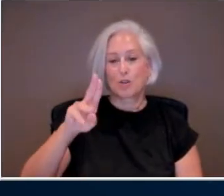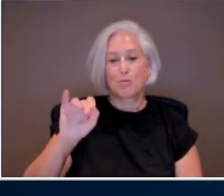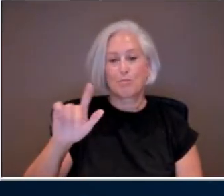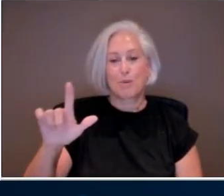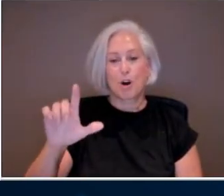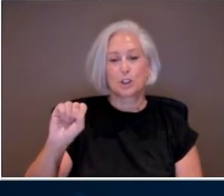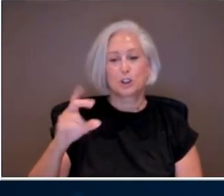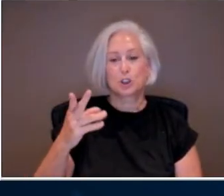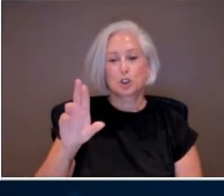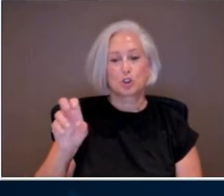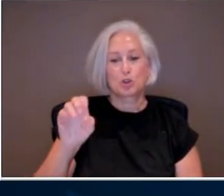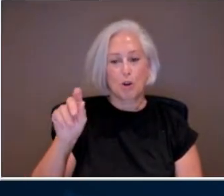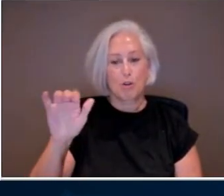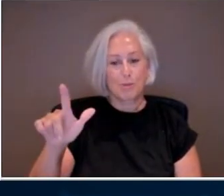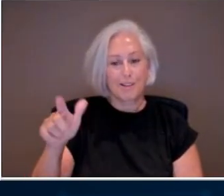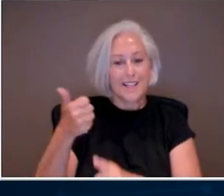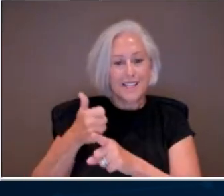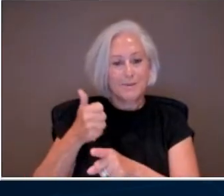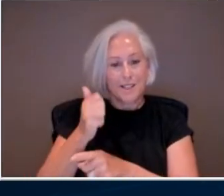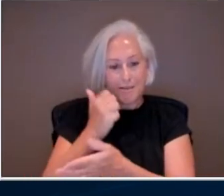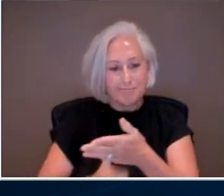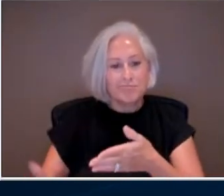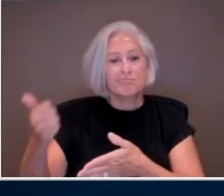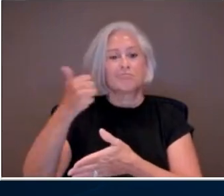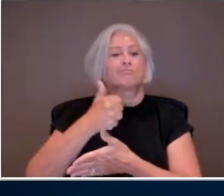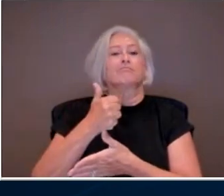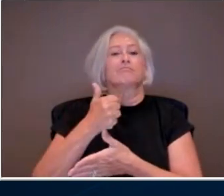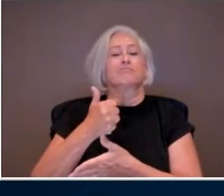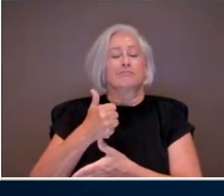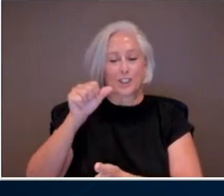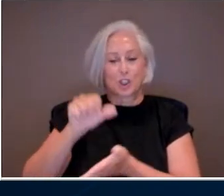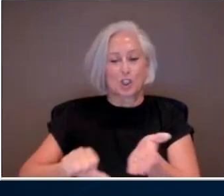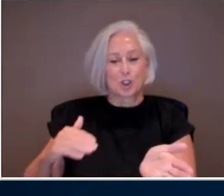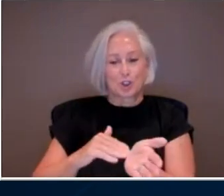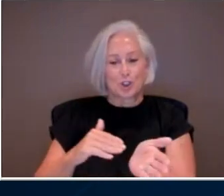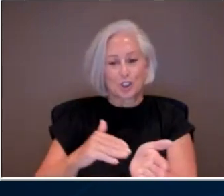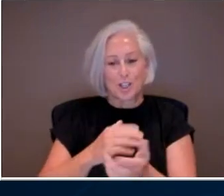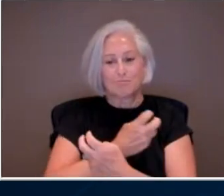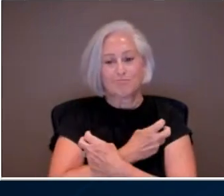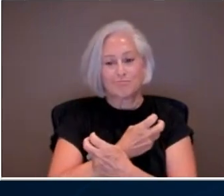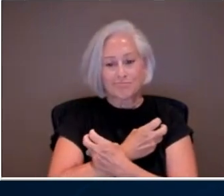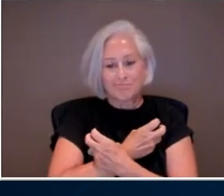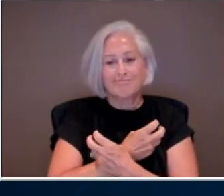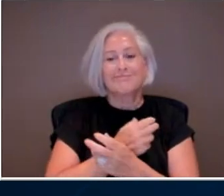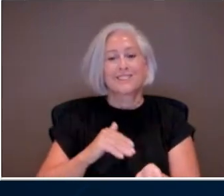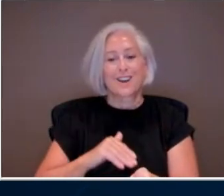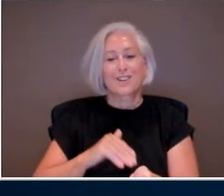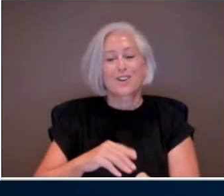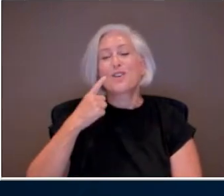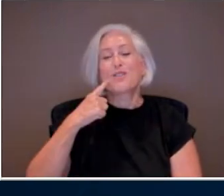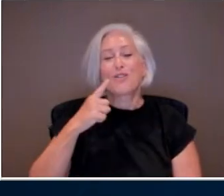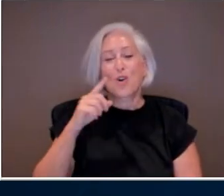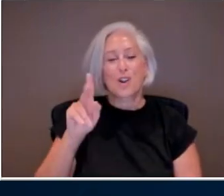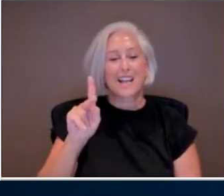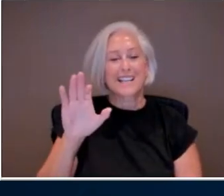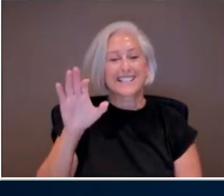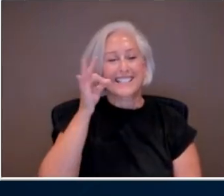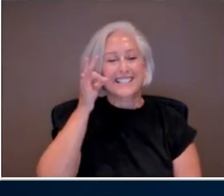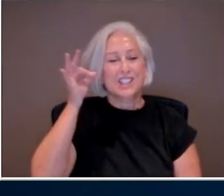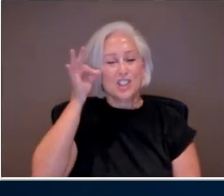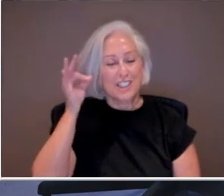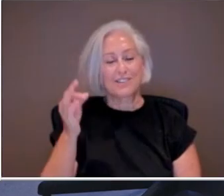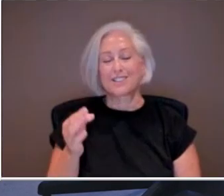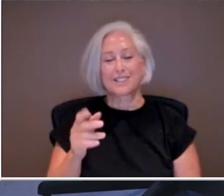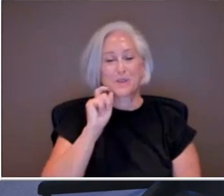head orthopedic surgeon for the Kansas City Chiefs. Quite a cool title. Thank you for joining us, Dr. Schreppel. Jennifer, how